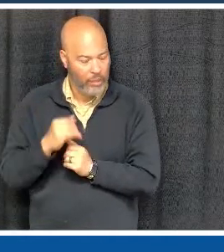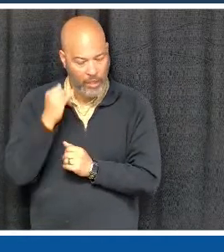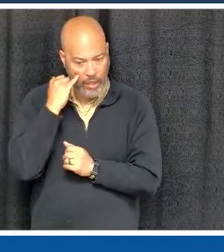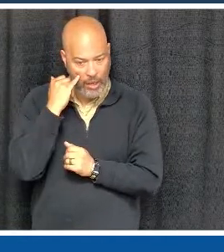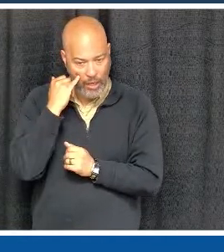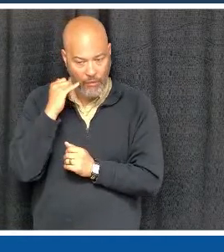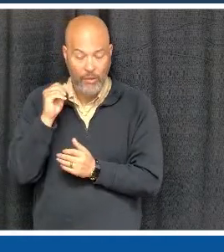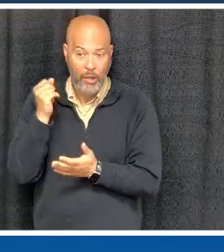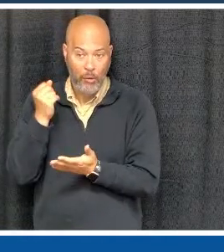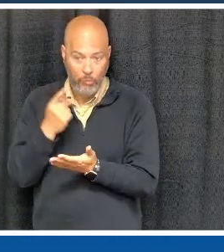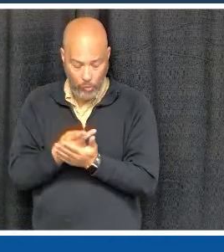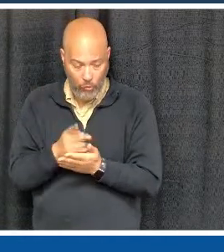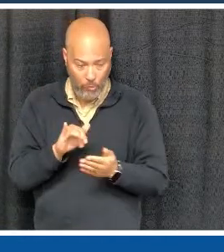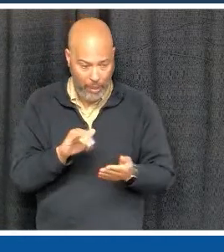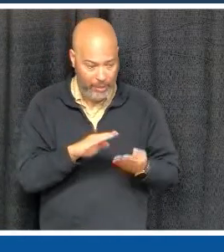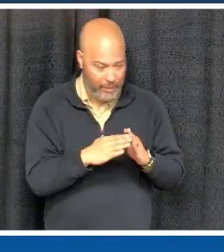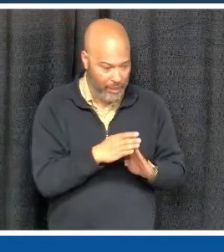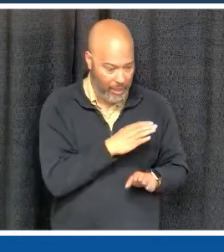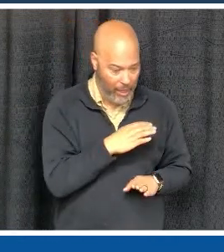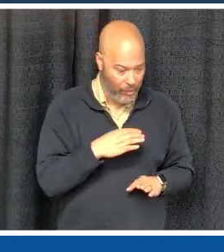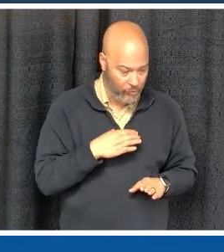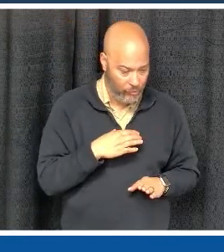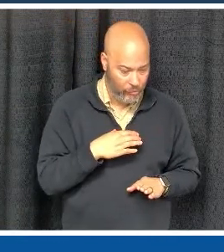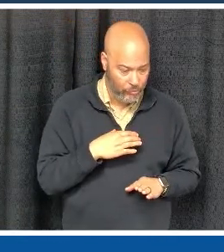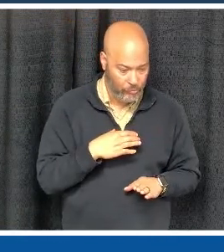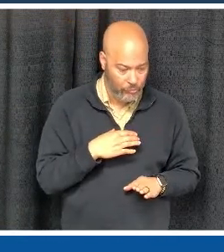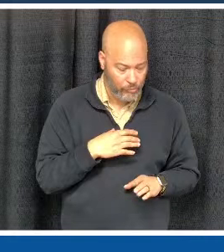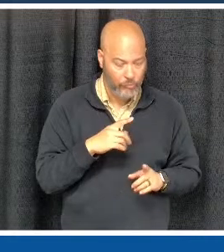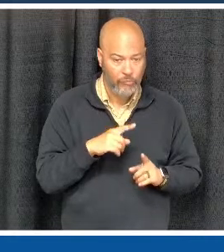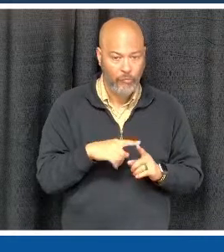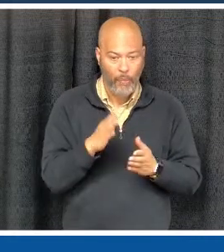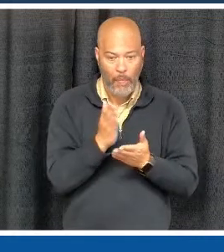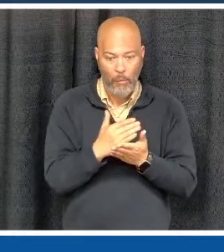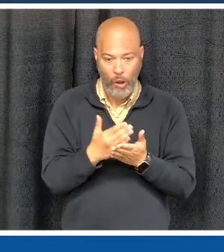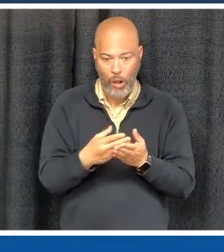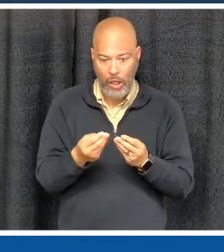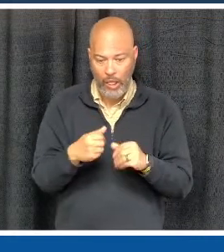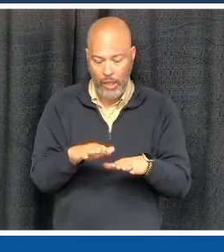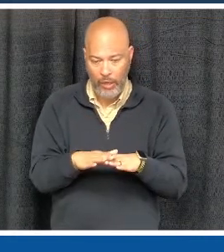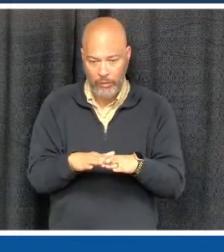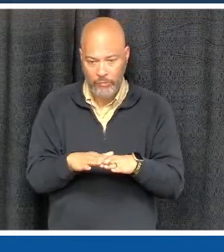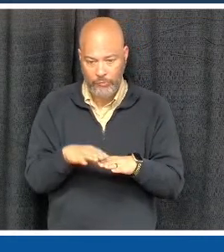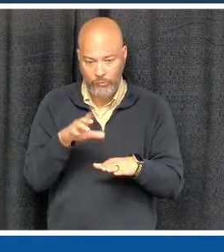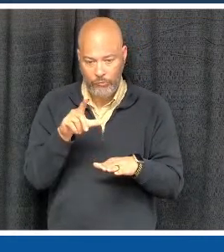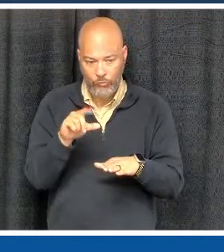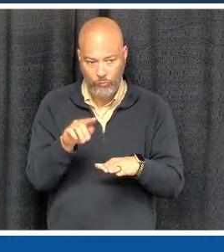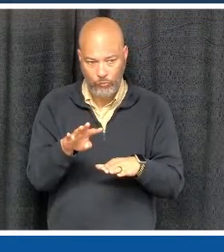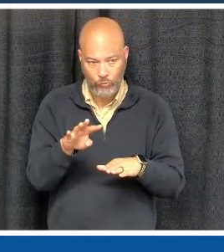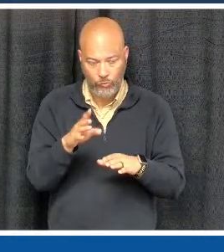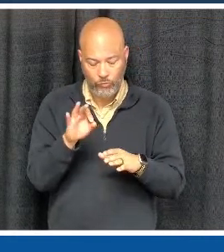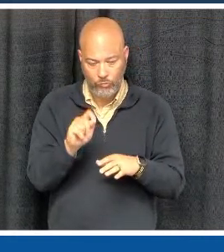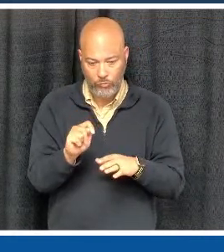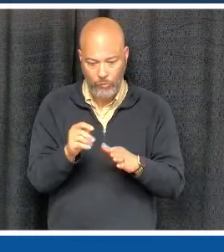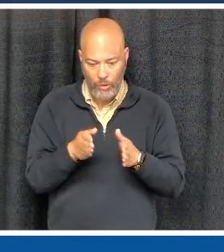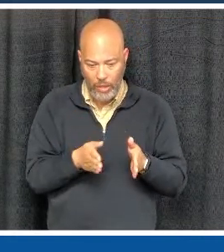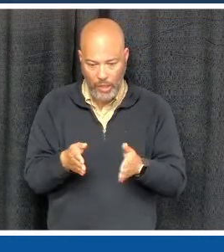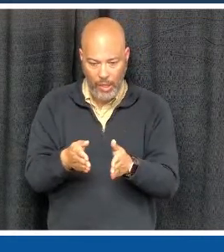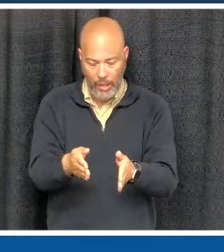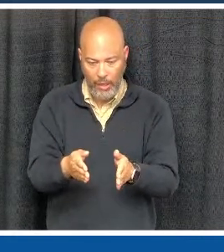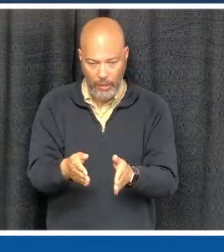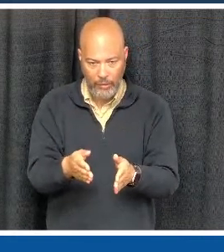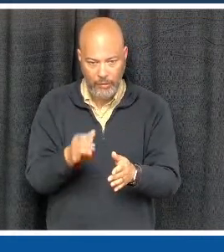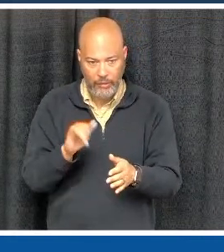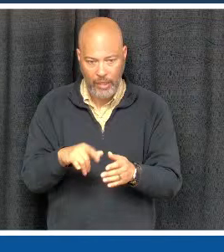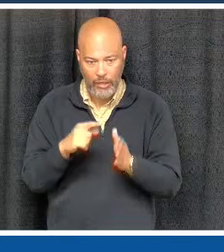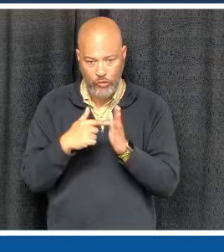plan is approved by City Council as shown in this plan, the portions of the labeled 24-foot travel easement, parking, and landscaping for this development that